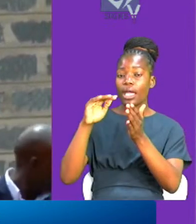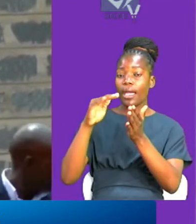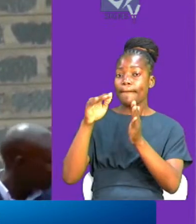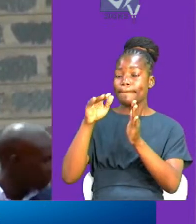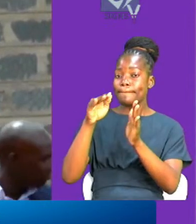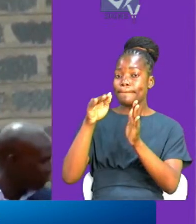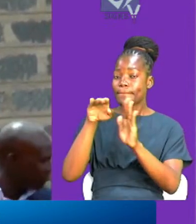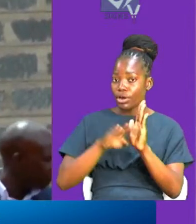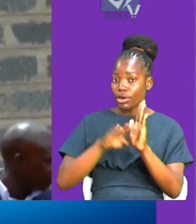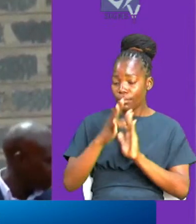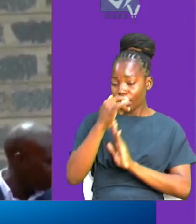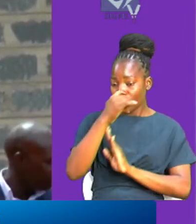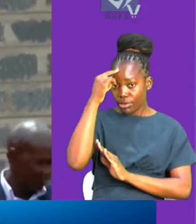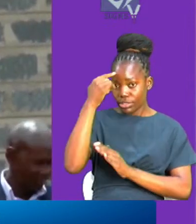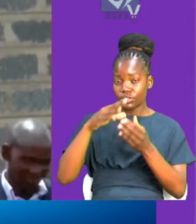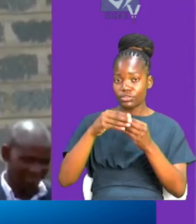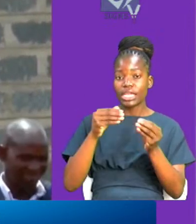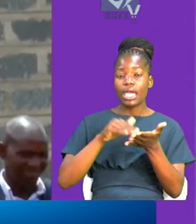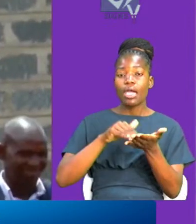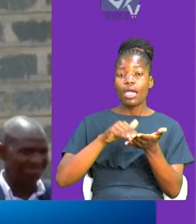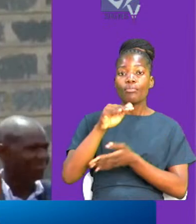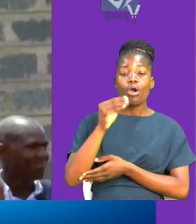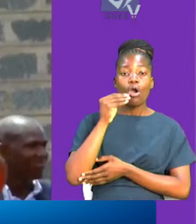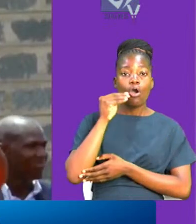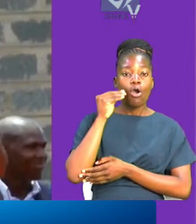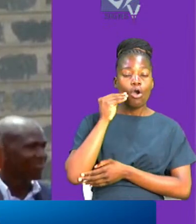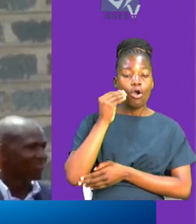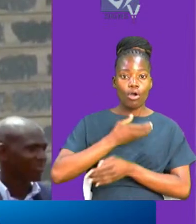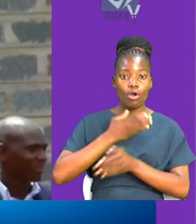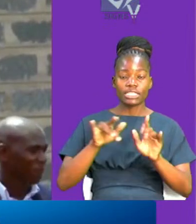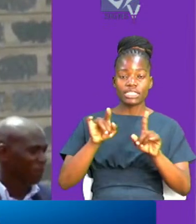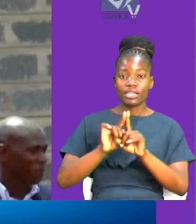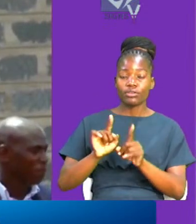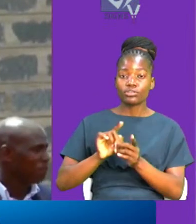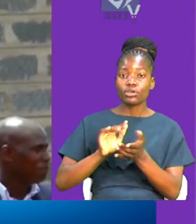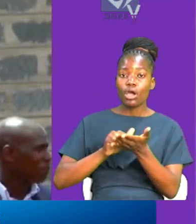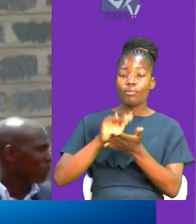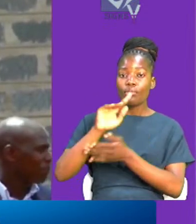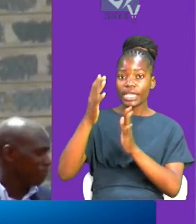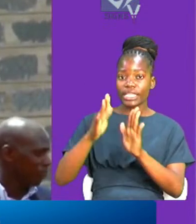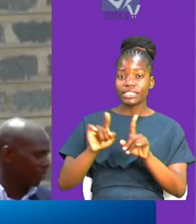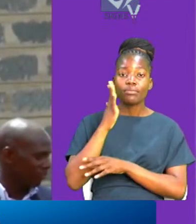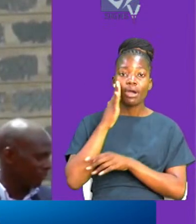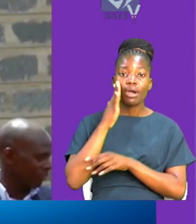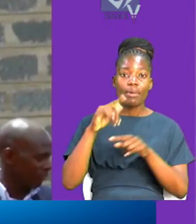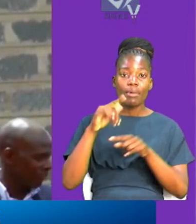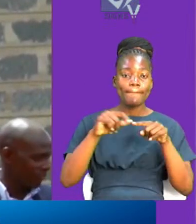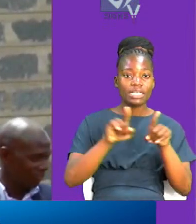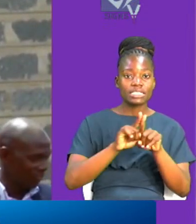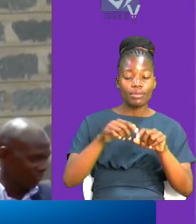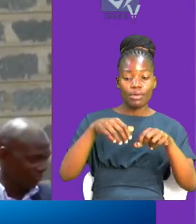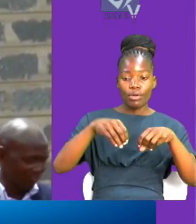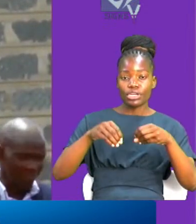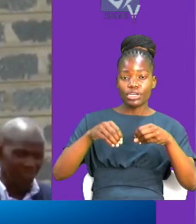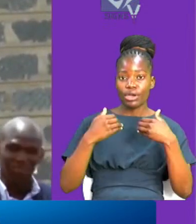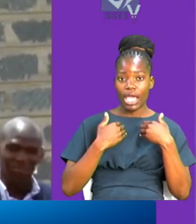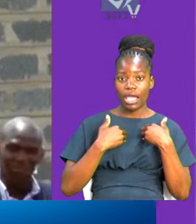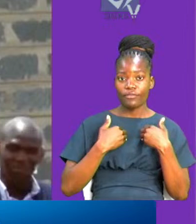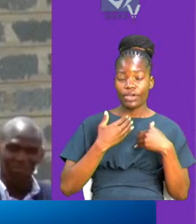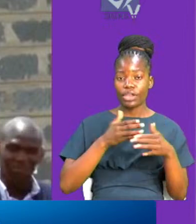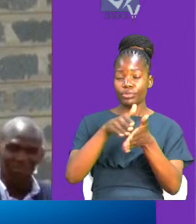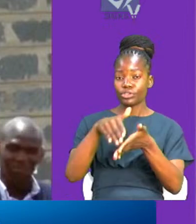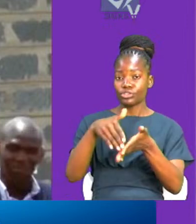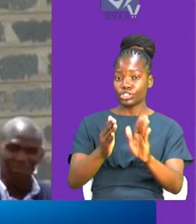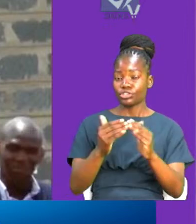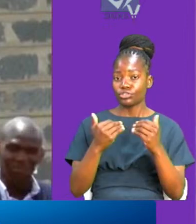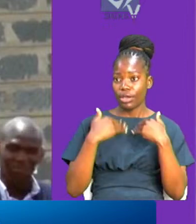more home owners and more Kenyans. Even mama mboga na bodaboda watakuwa na nafasi ya kuwa na nyumba katika Kenya hii.